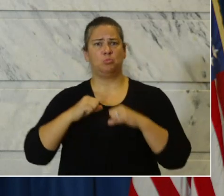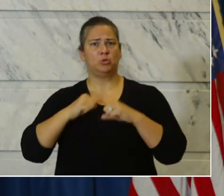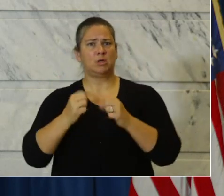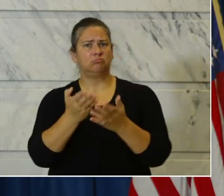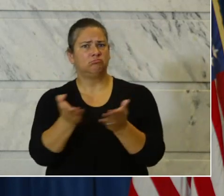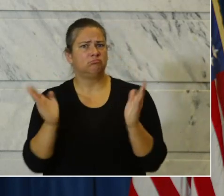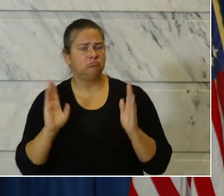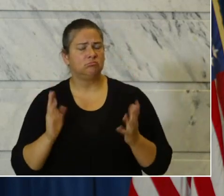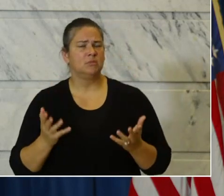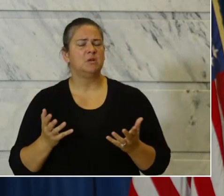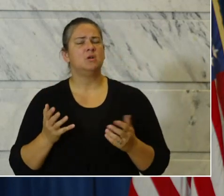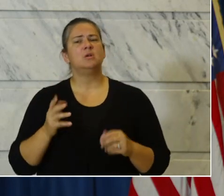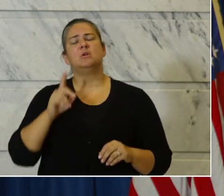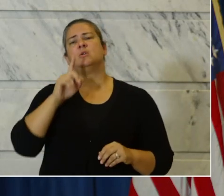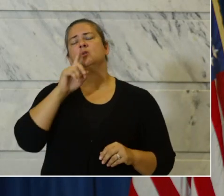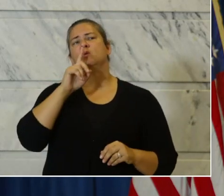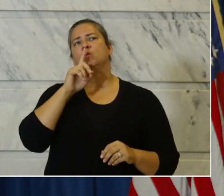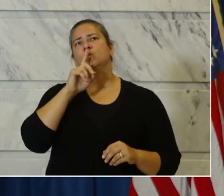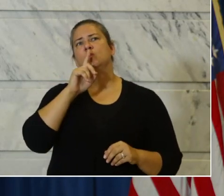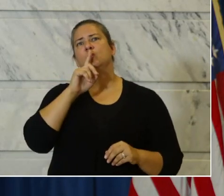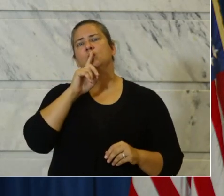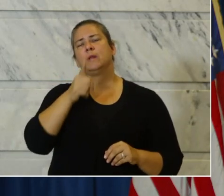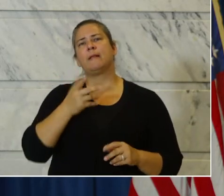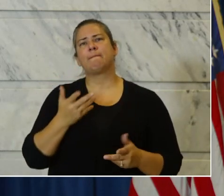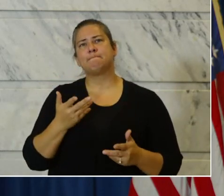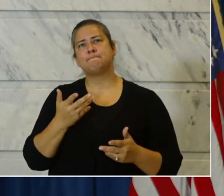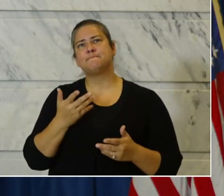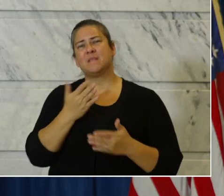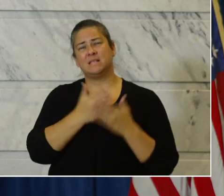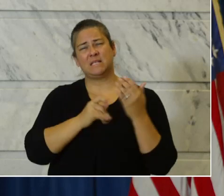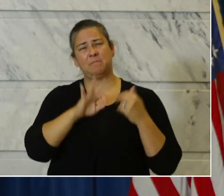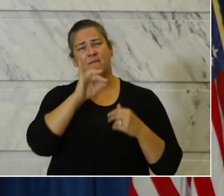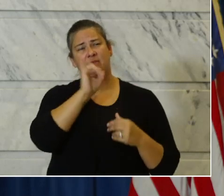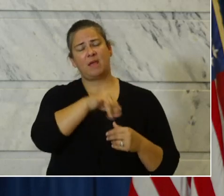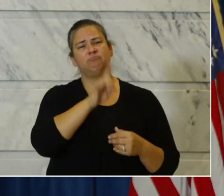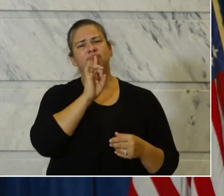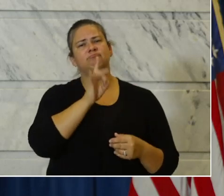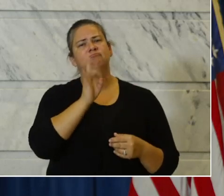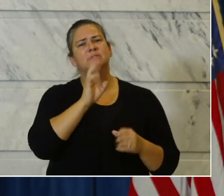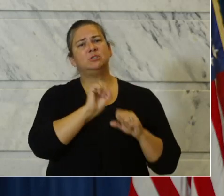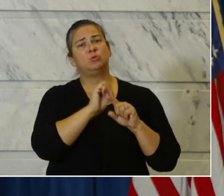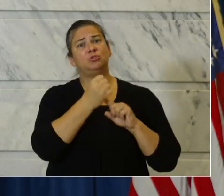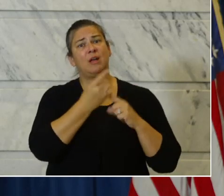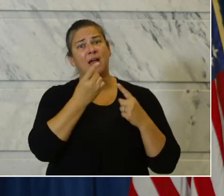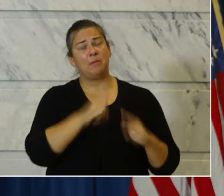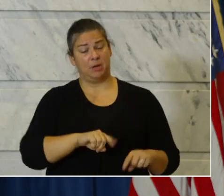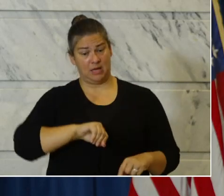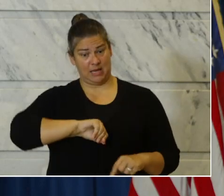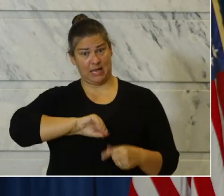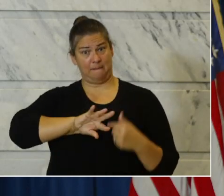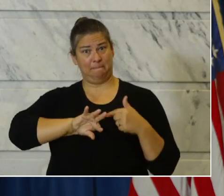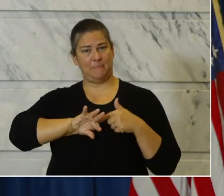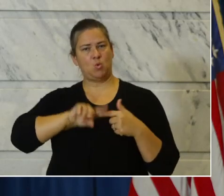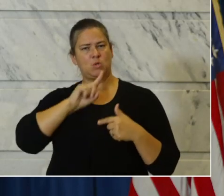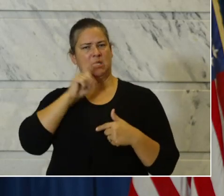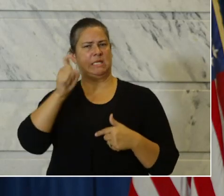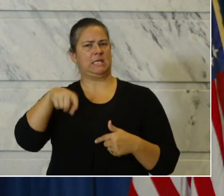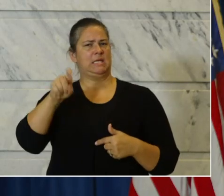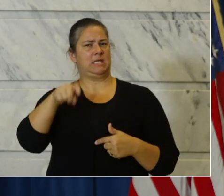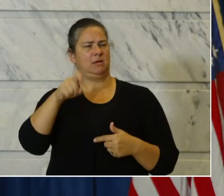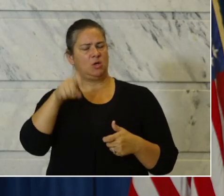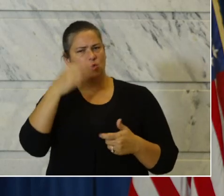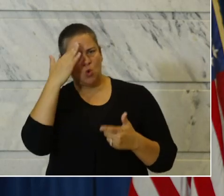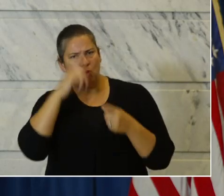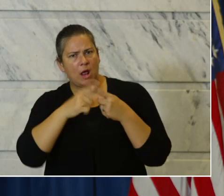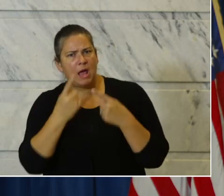can tell you, aside from some of these tragic situations where body camera footage is needed just to know what happened,